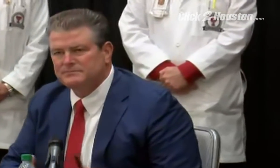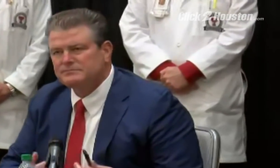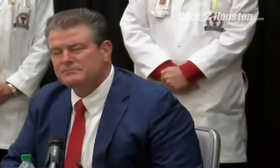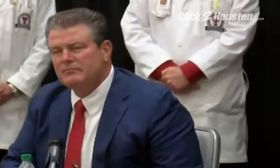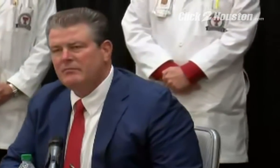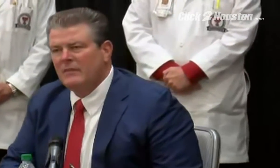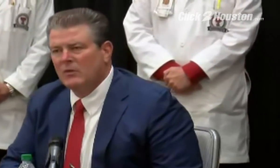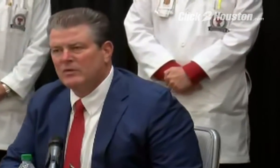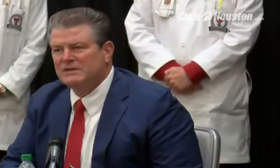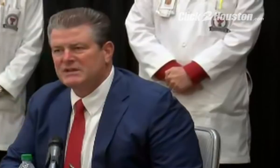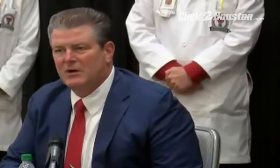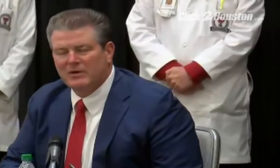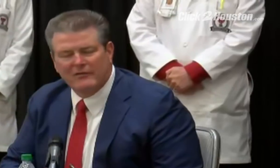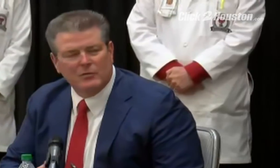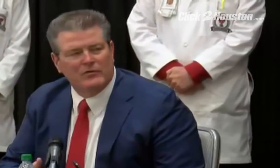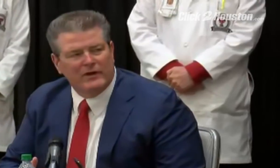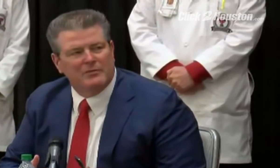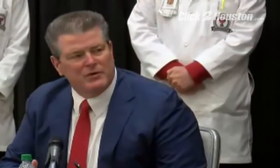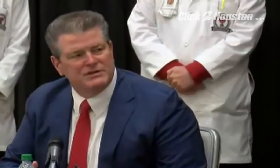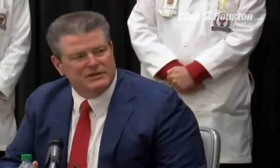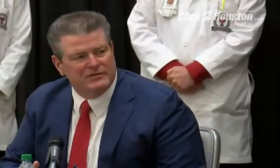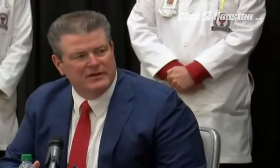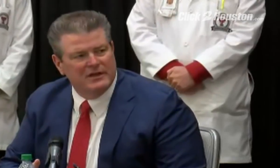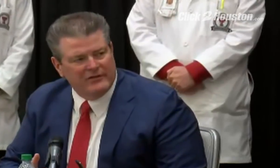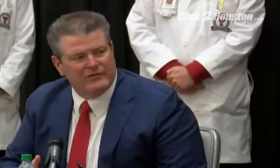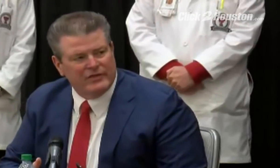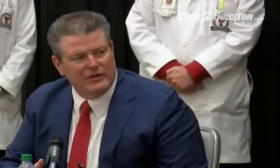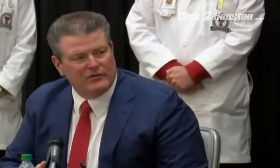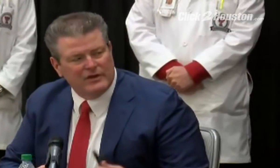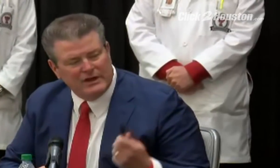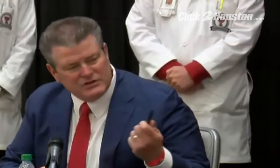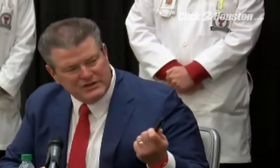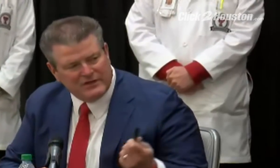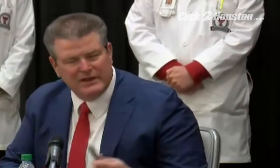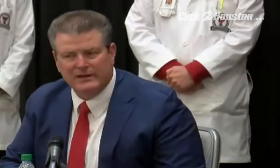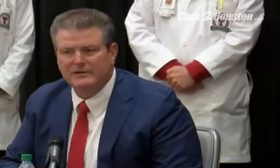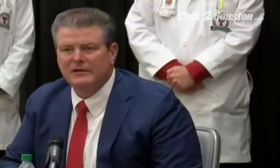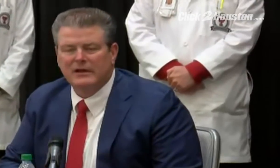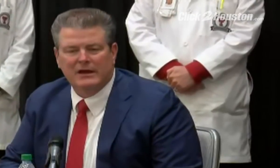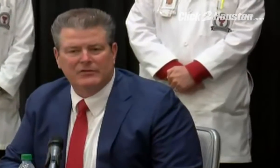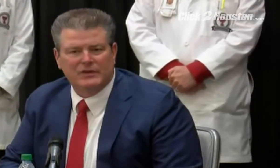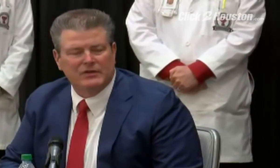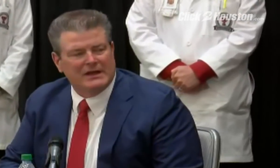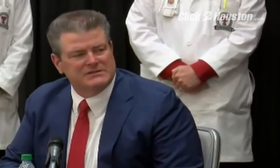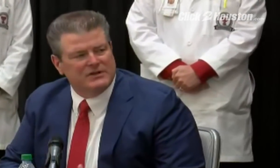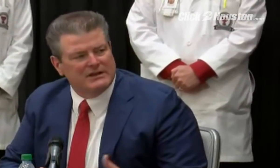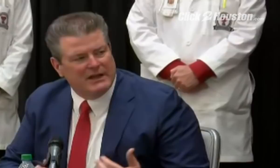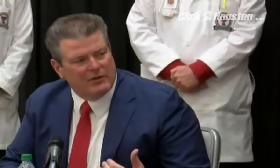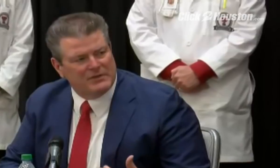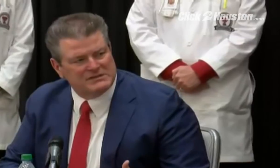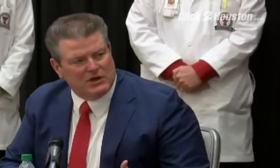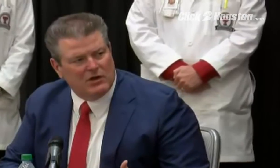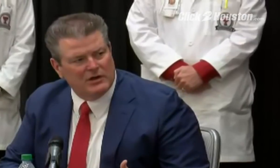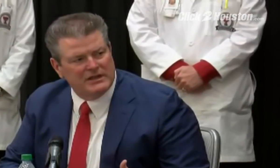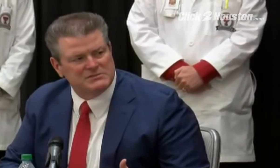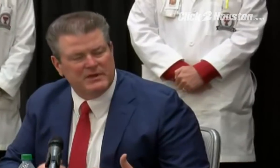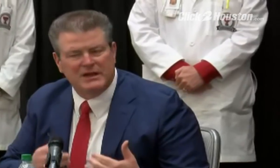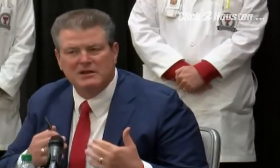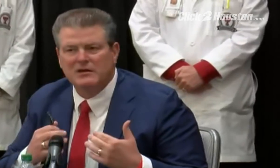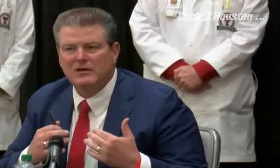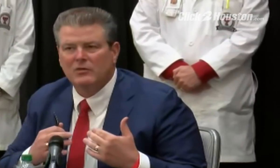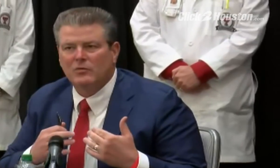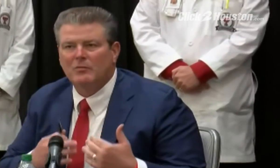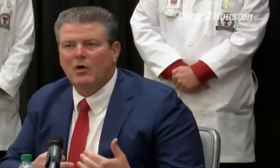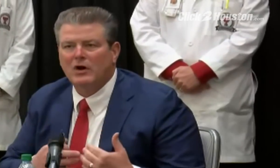office with this help. Governor, we're very appreciative of everything y'all have done. Chief Kidd, everything you guys have done to help this along has